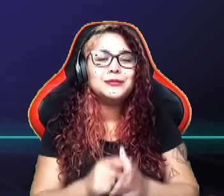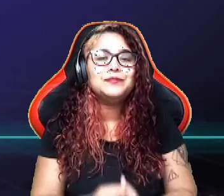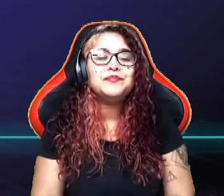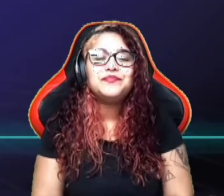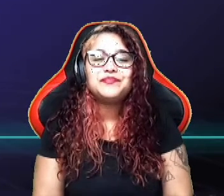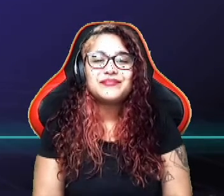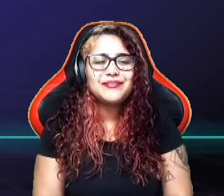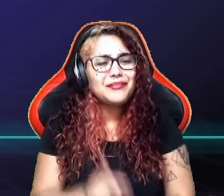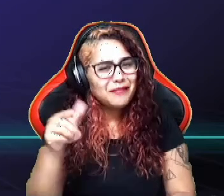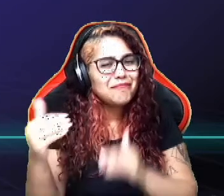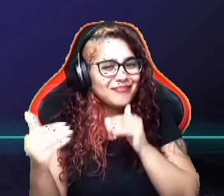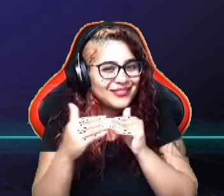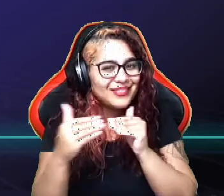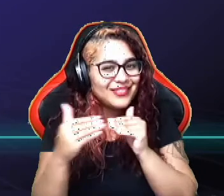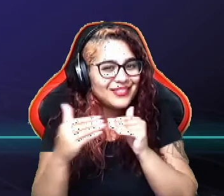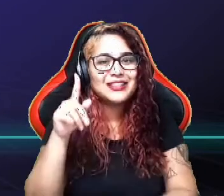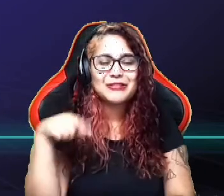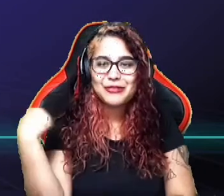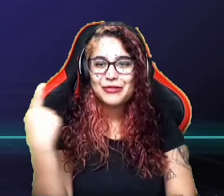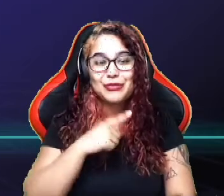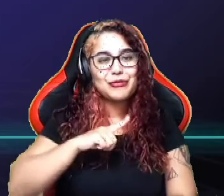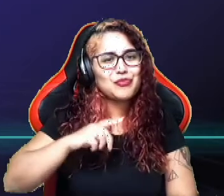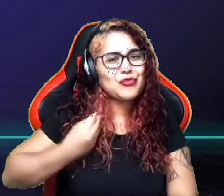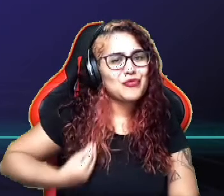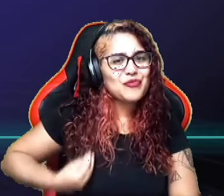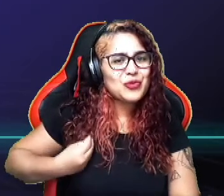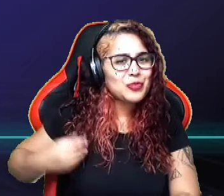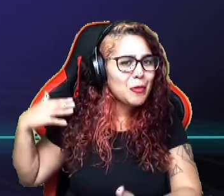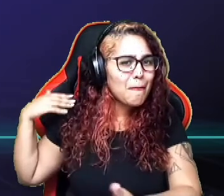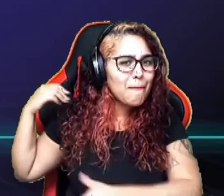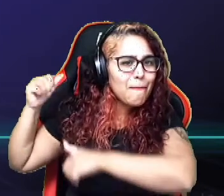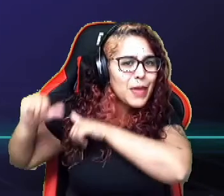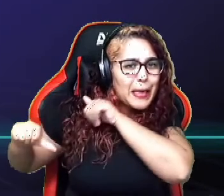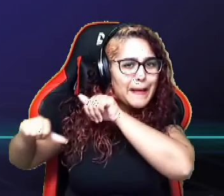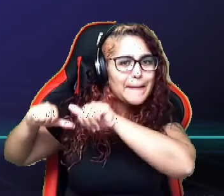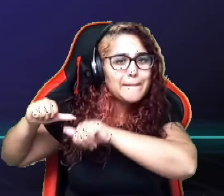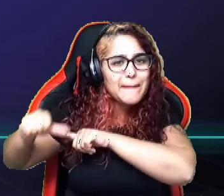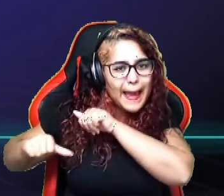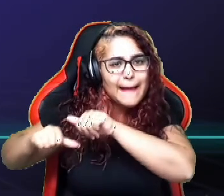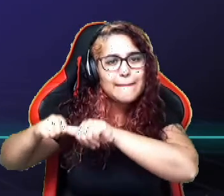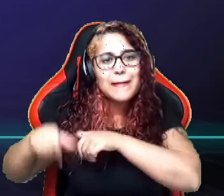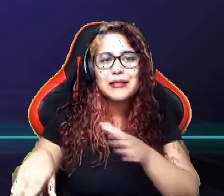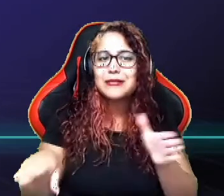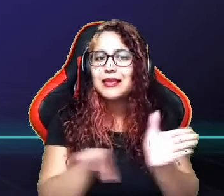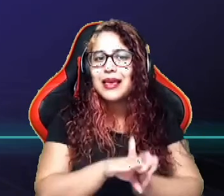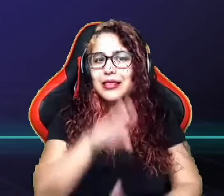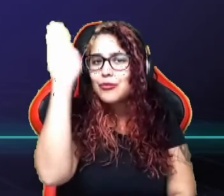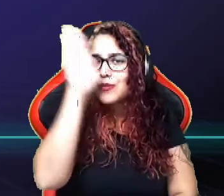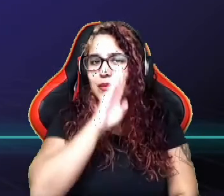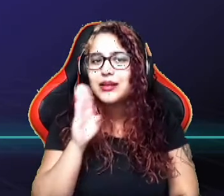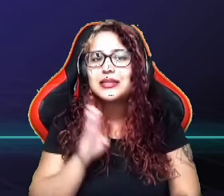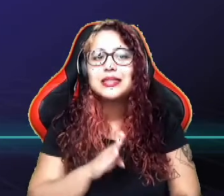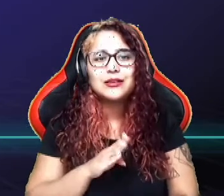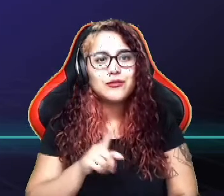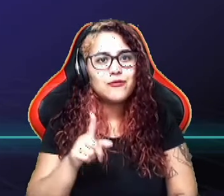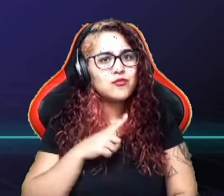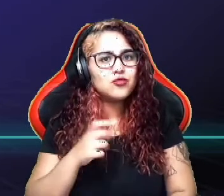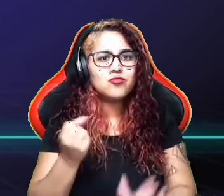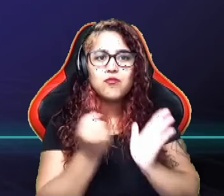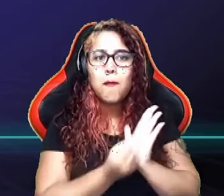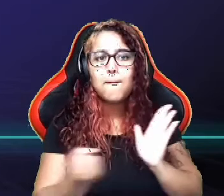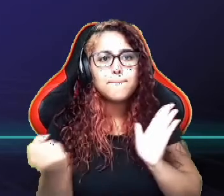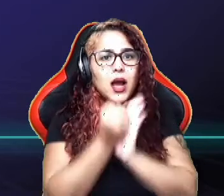we lived through the arrival of microinformatics in Brazil, IT. It's